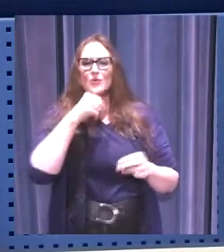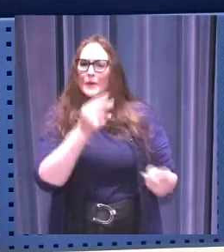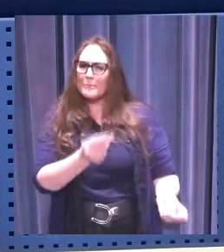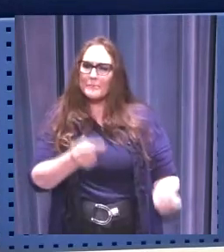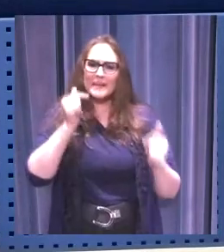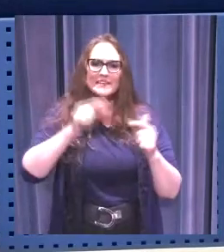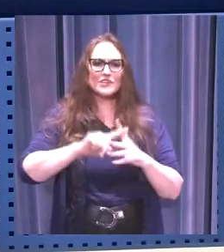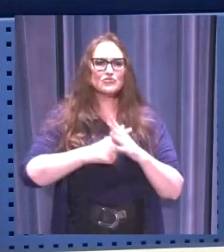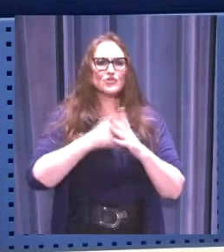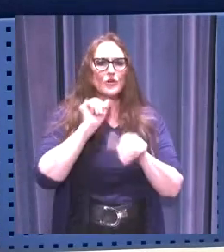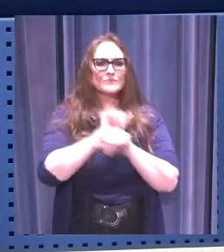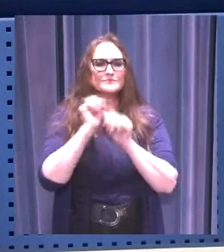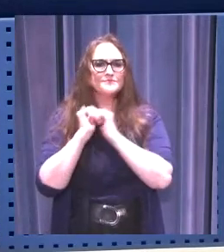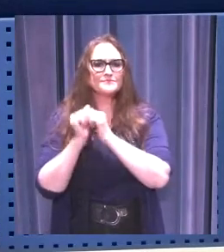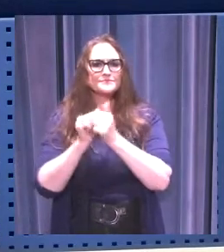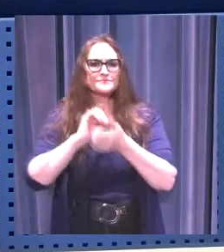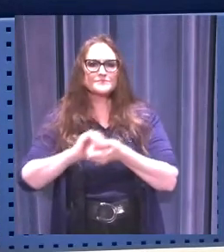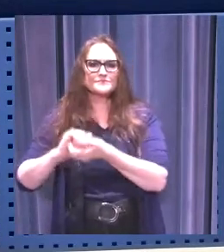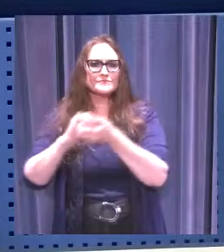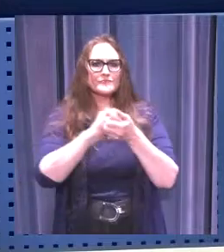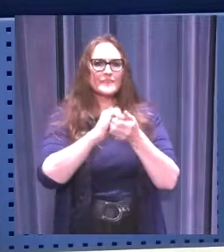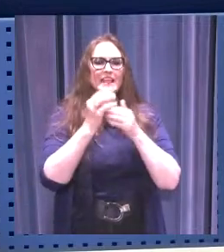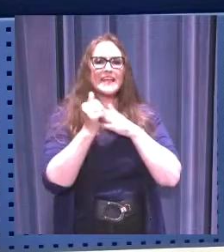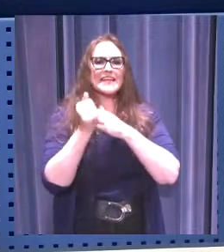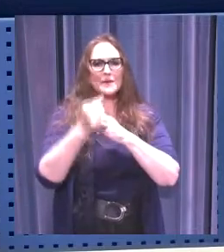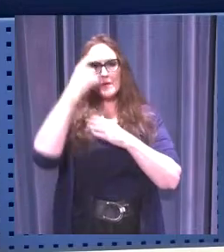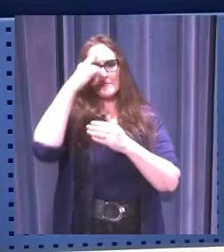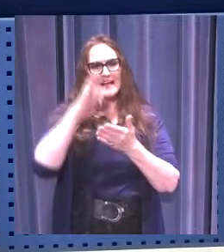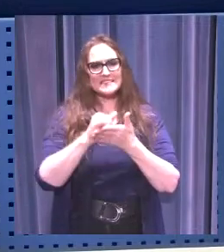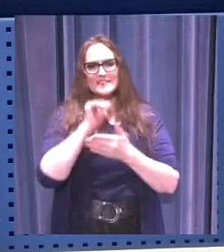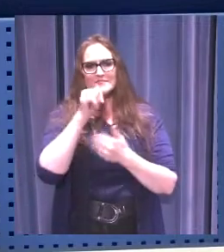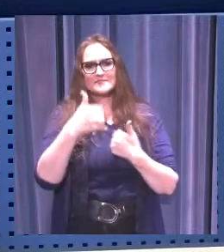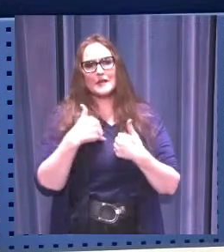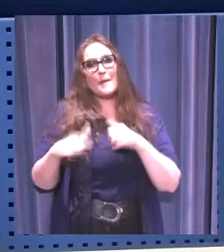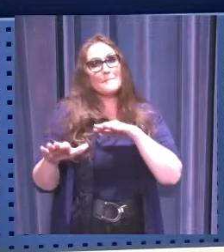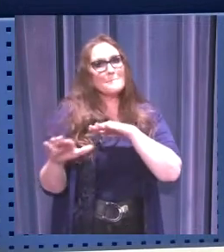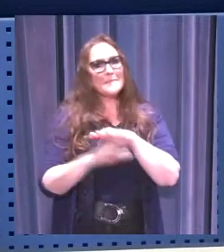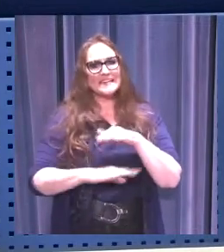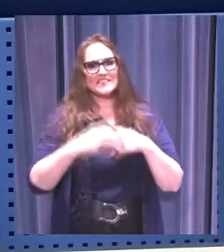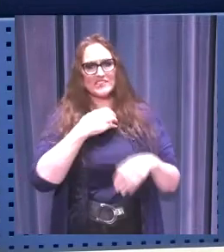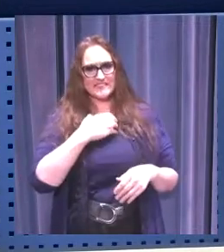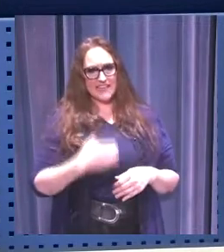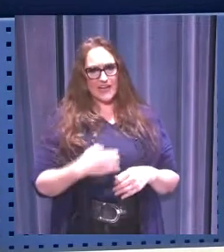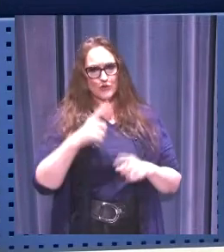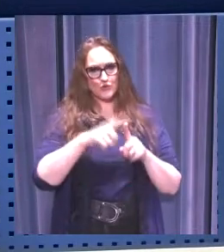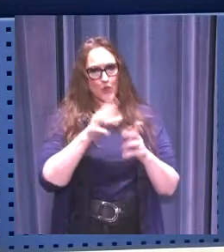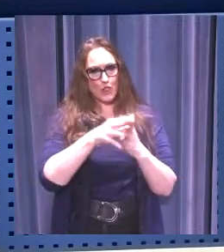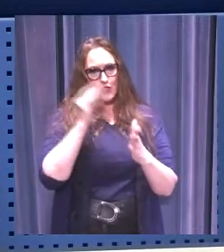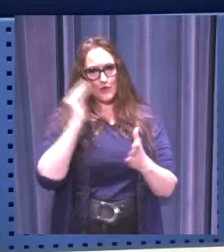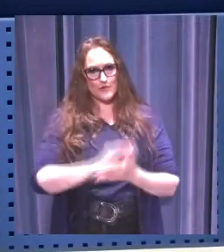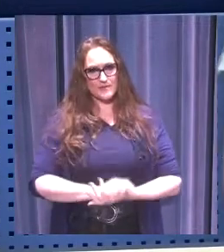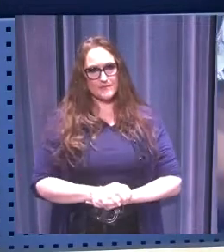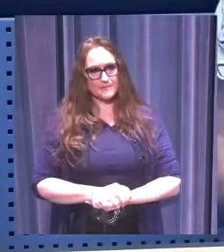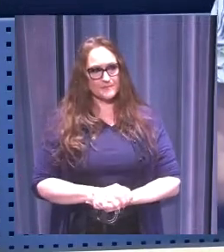in collaboration, and guided by minds that lack a basic desire to learn.